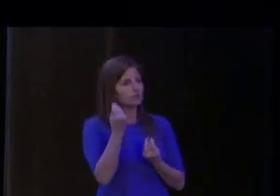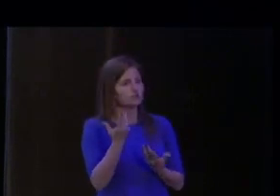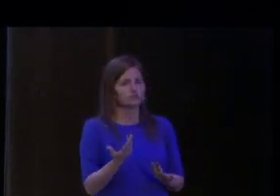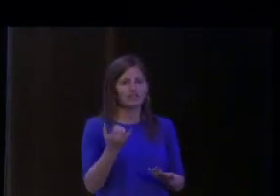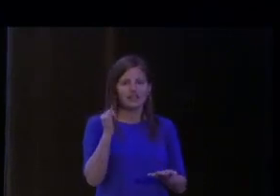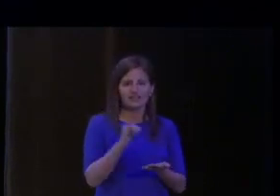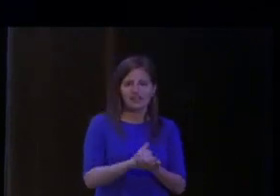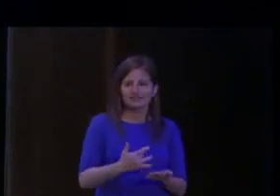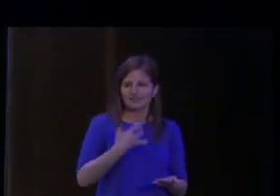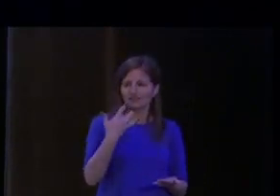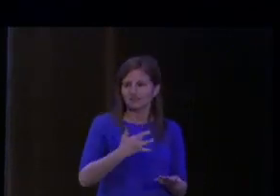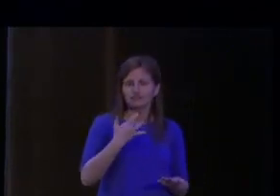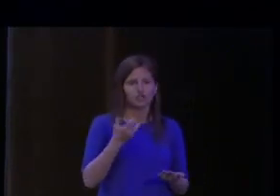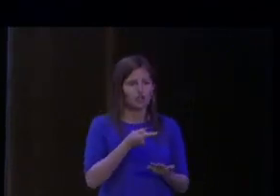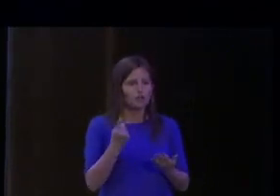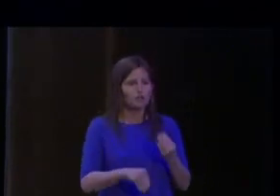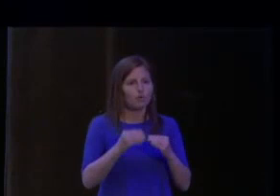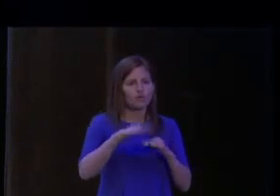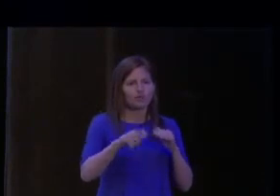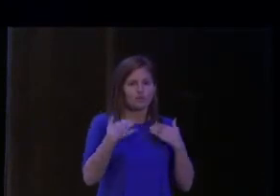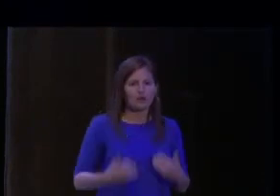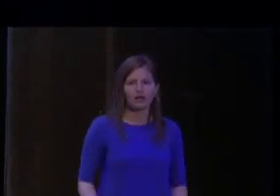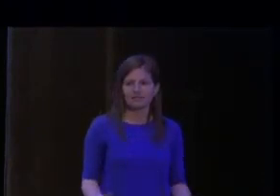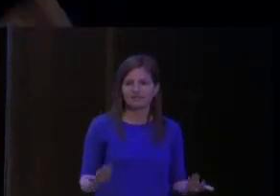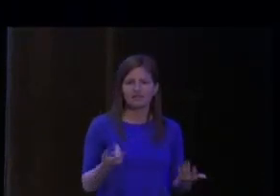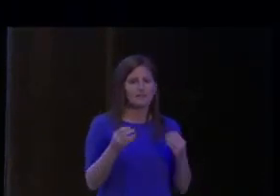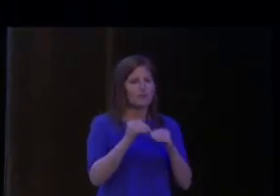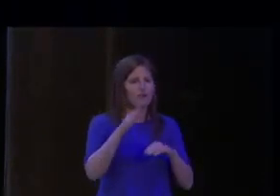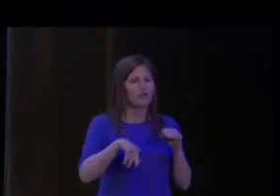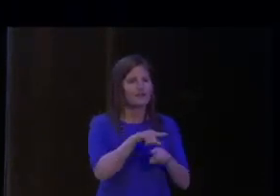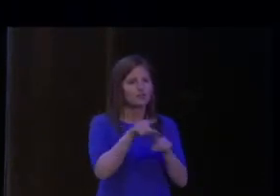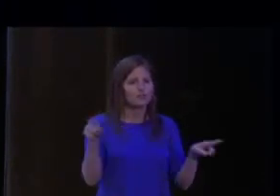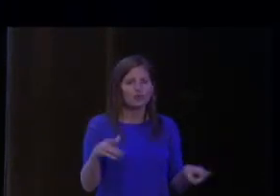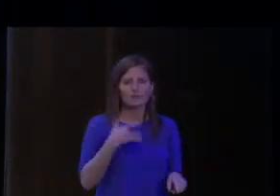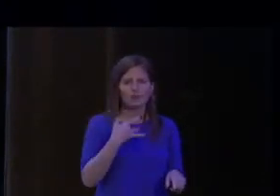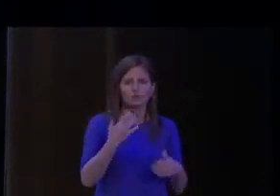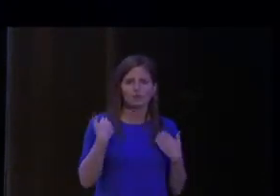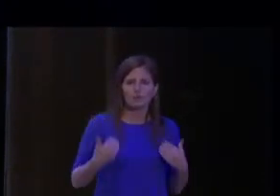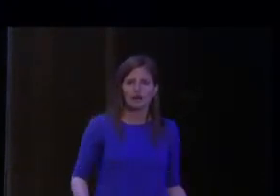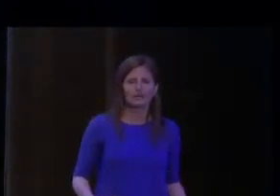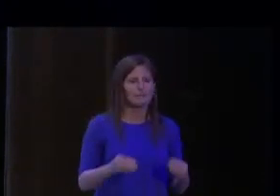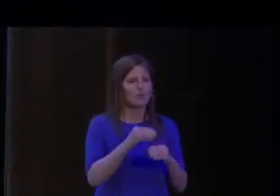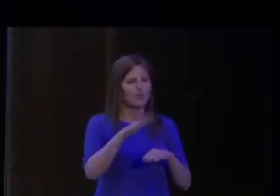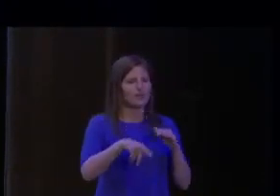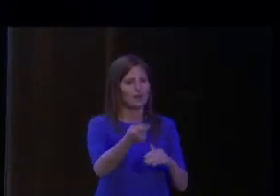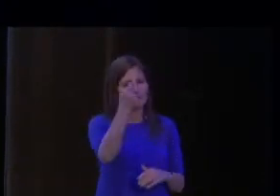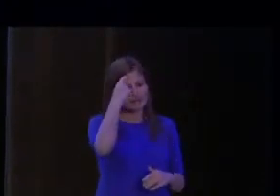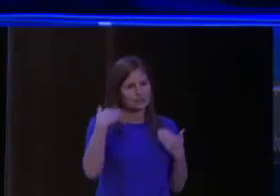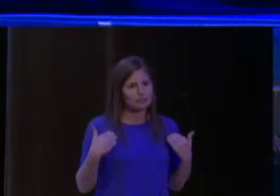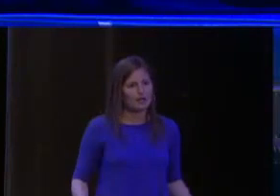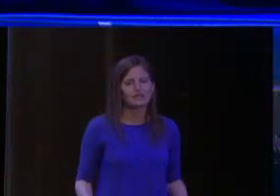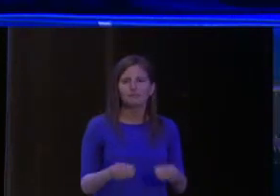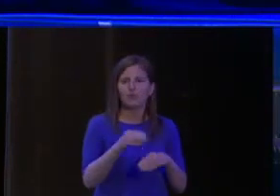and getting a sense that you're more than your body. You're more than your emotional body. You're more than your mental body. You're